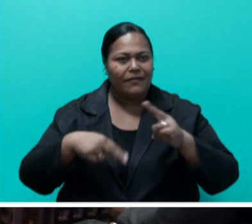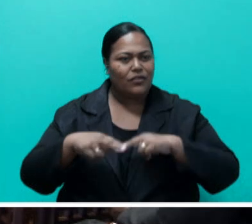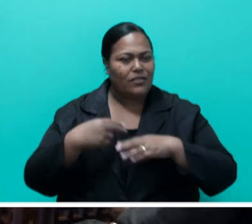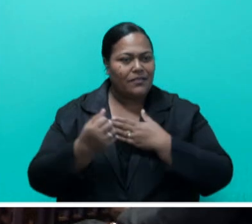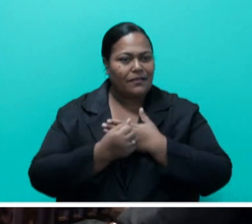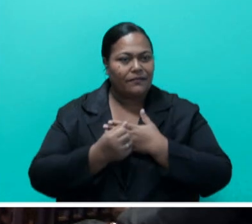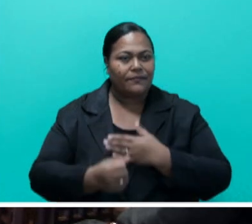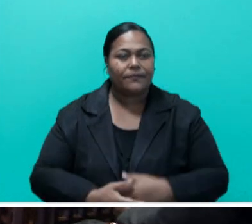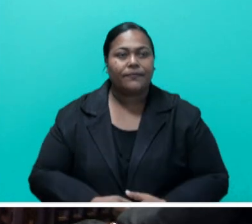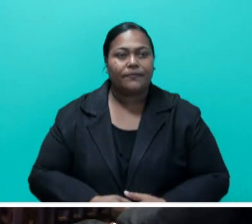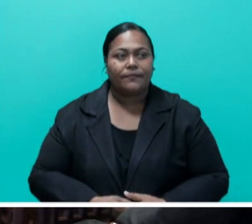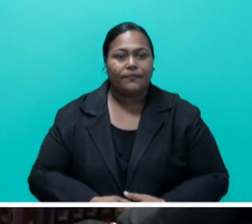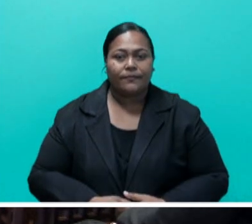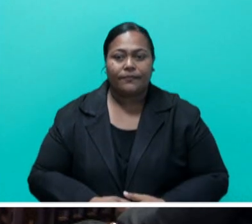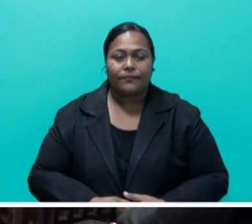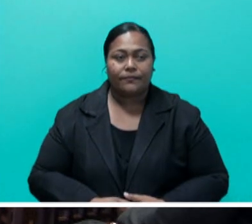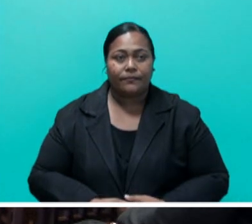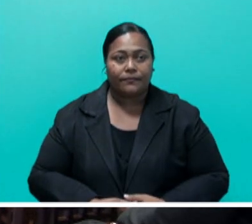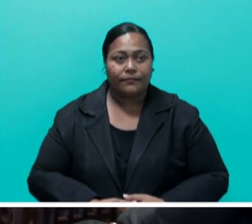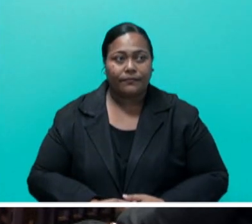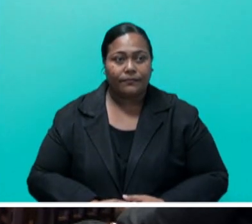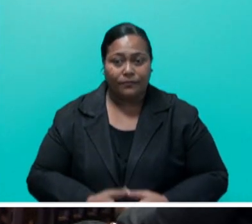Yes, Honorable Naisa, supplementary question.